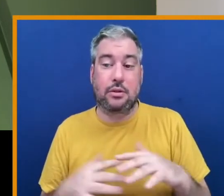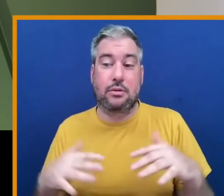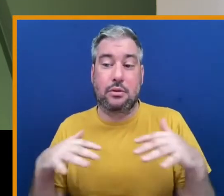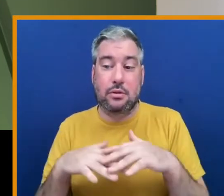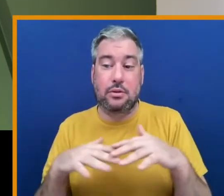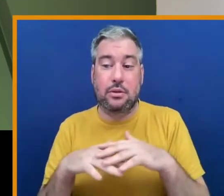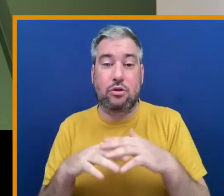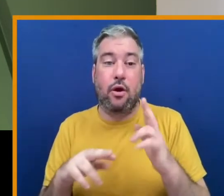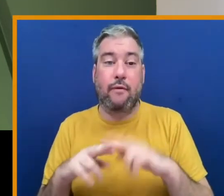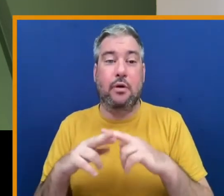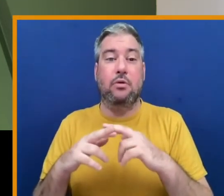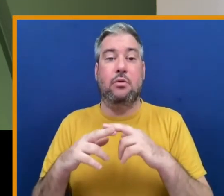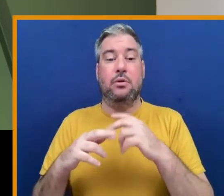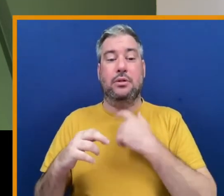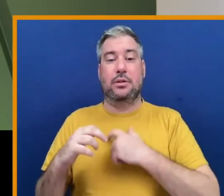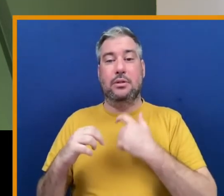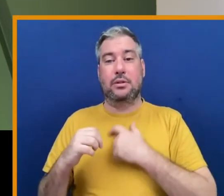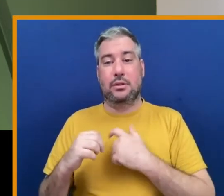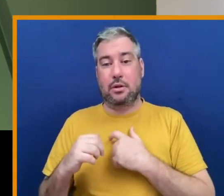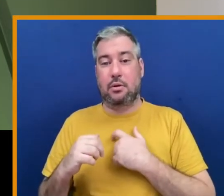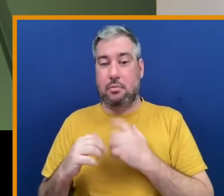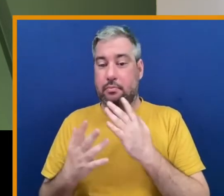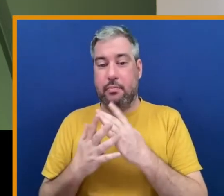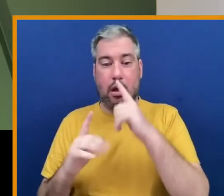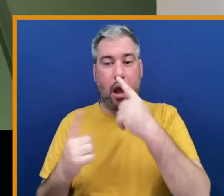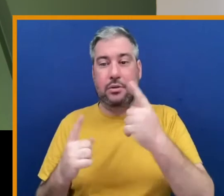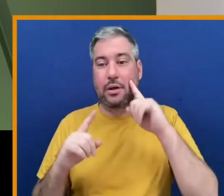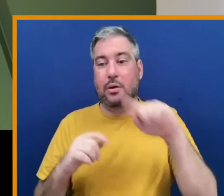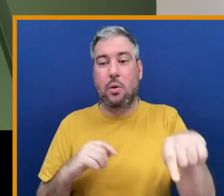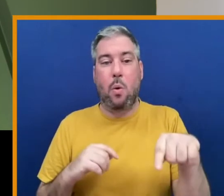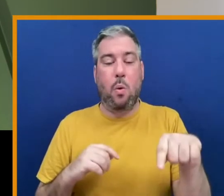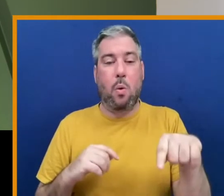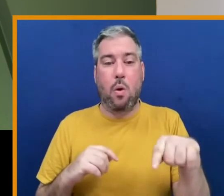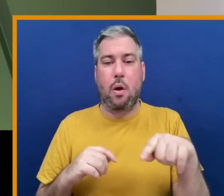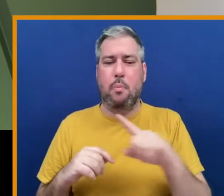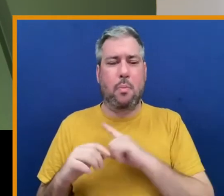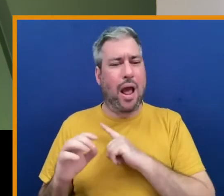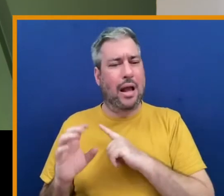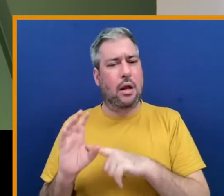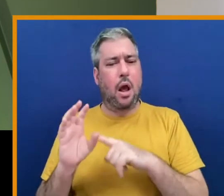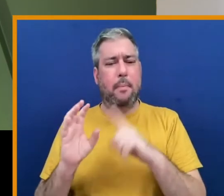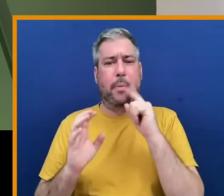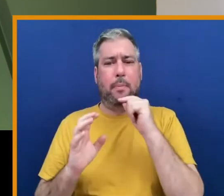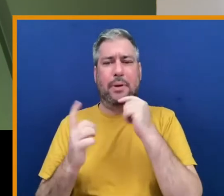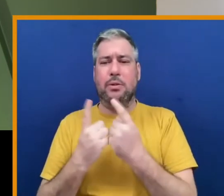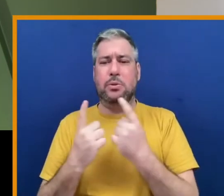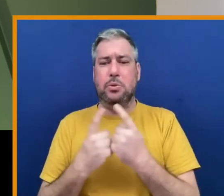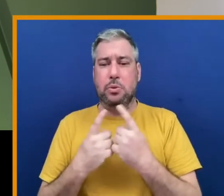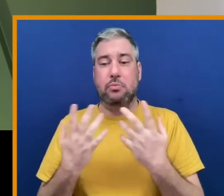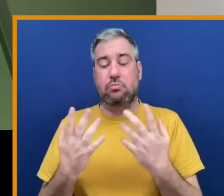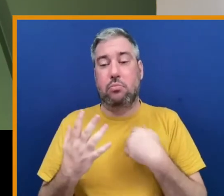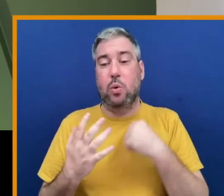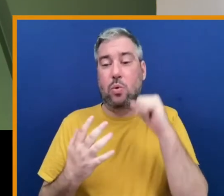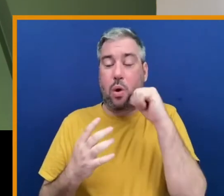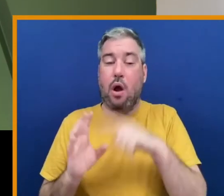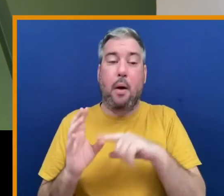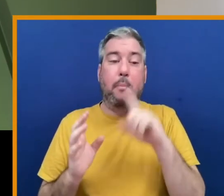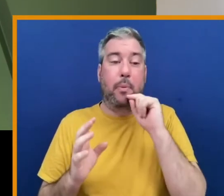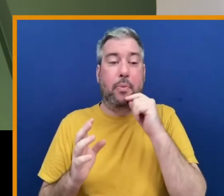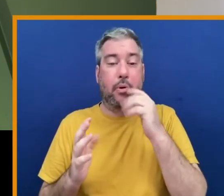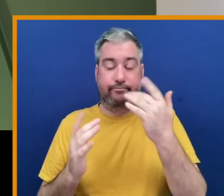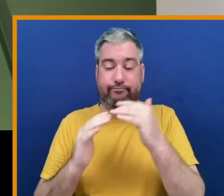is it a young person's issue? Because we know that young people are disproportionately in lower paid, precarious, or part-time employment, whether that's